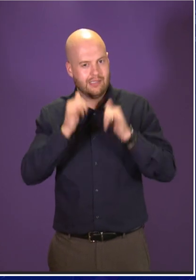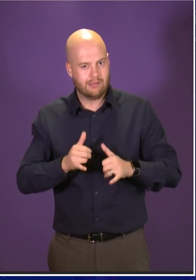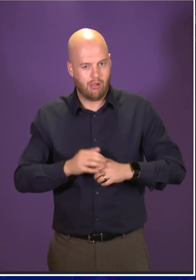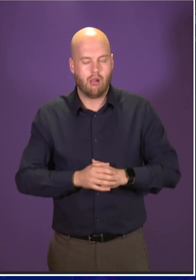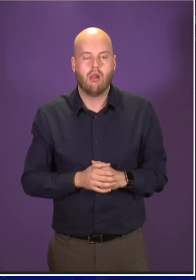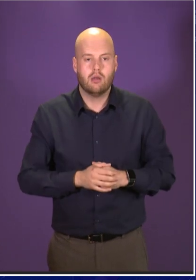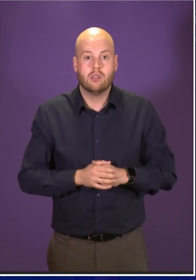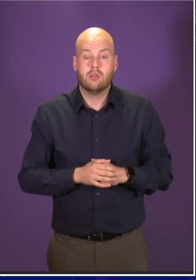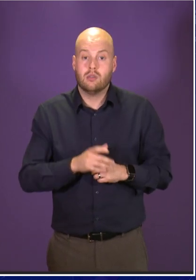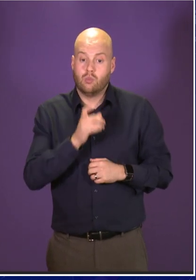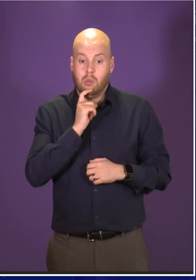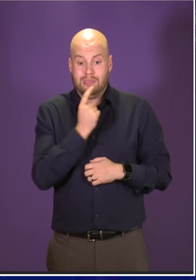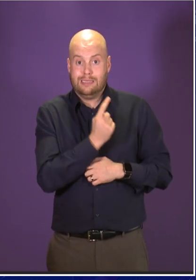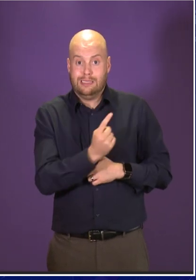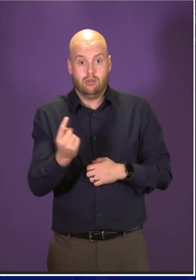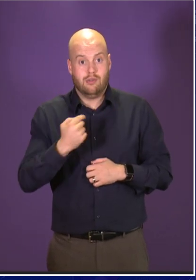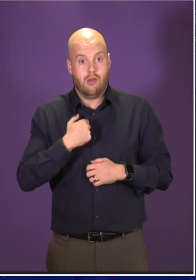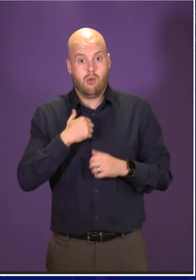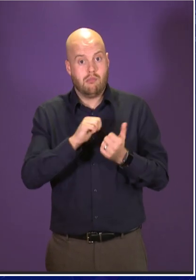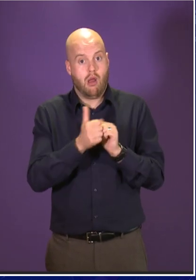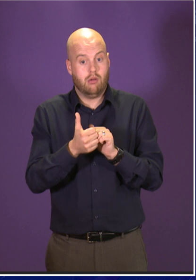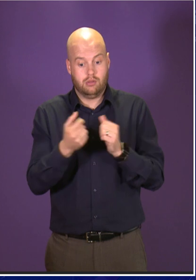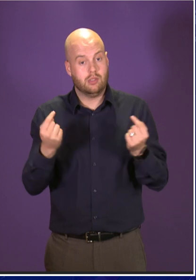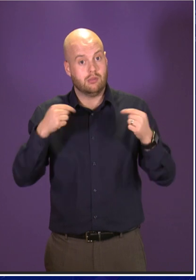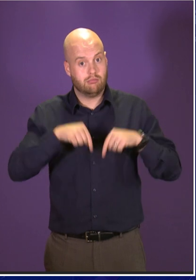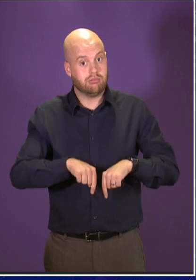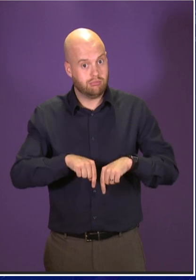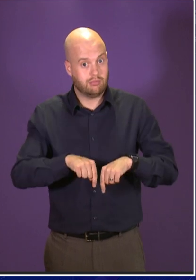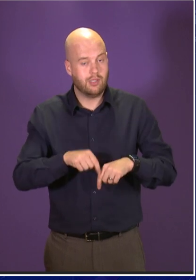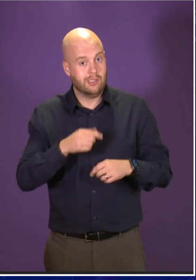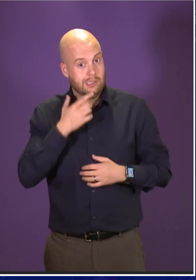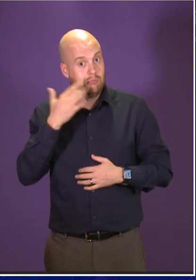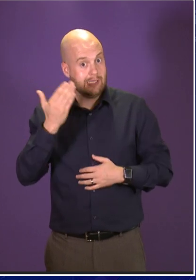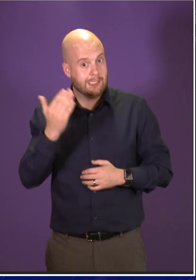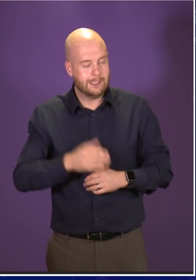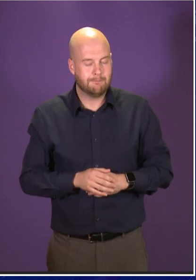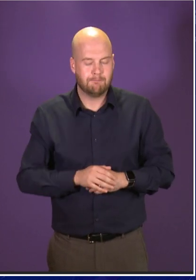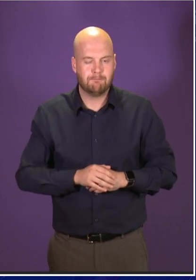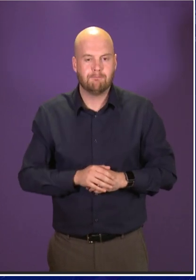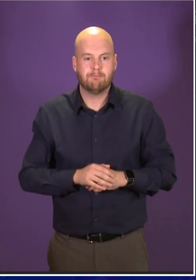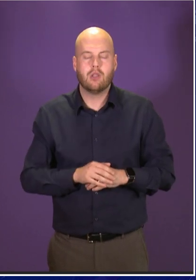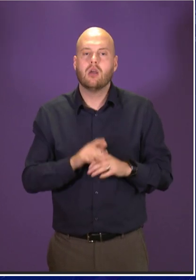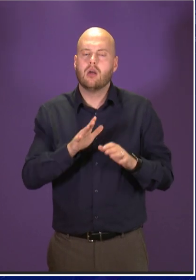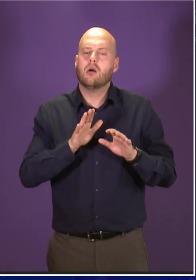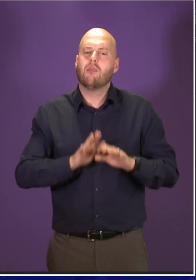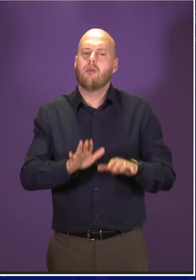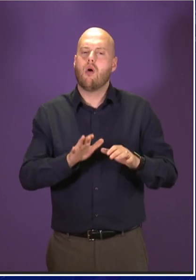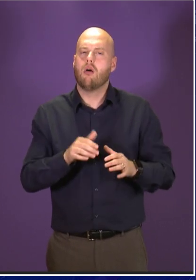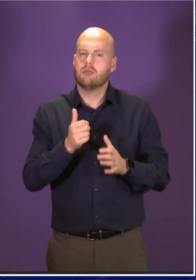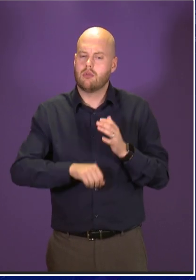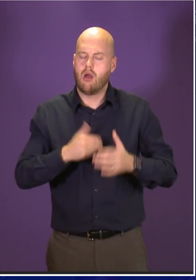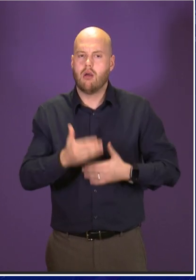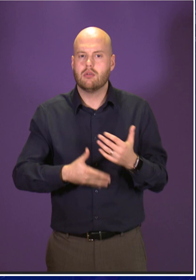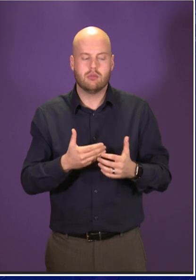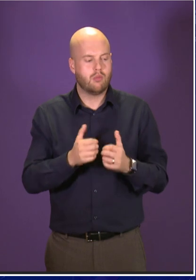from each of our partners shortly. But before doing so, I think it is worth reflecting on why we